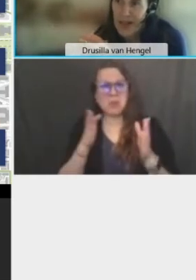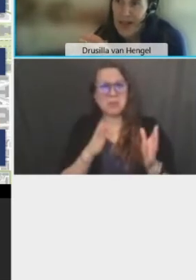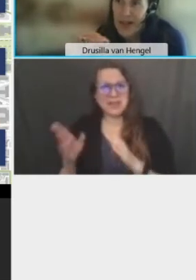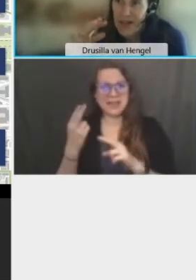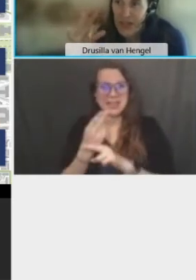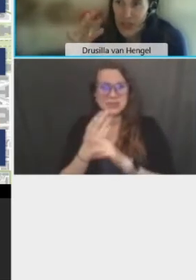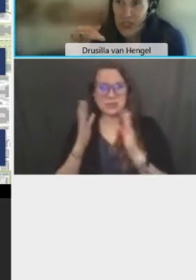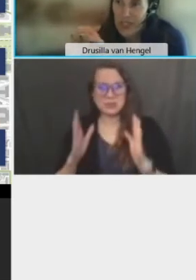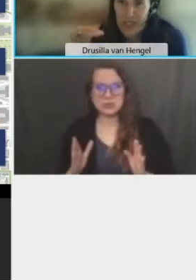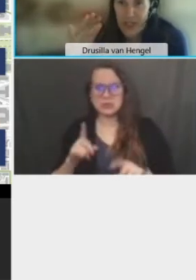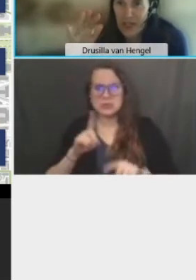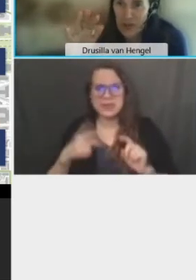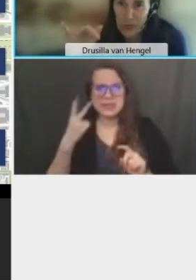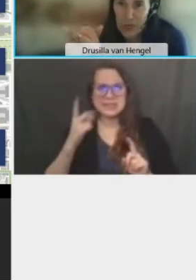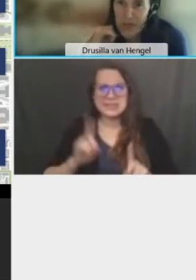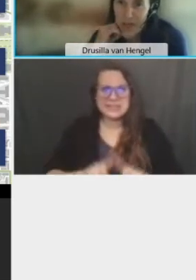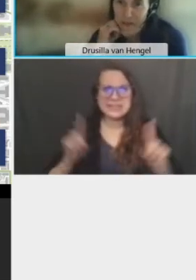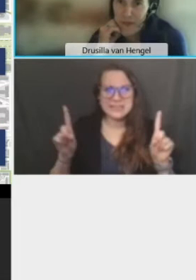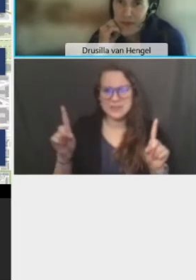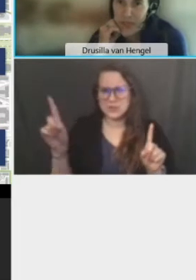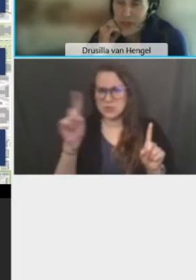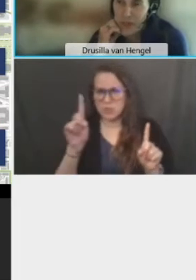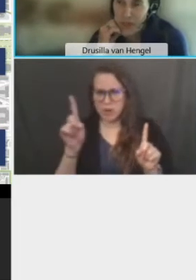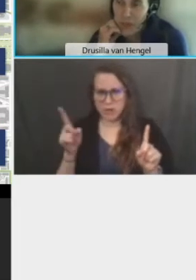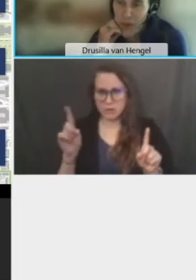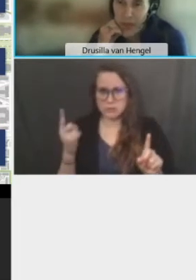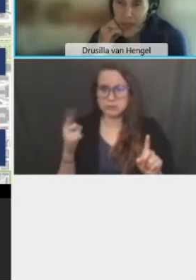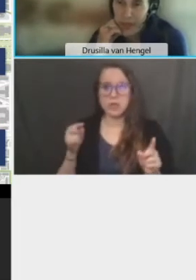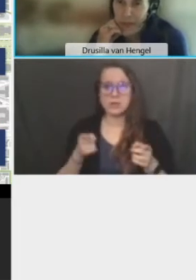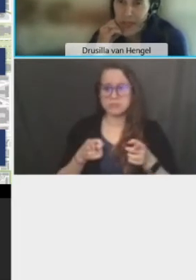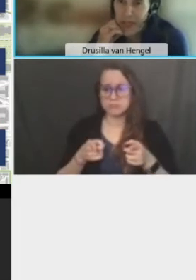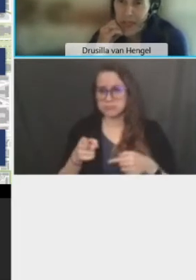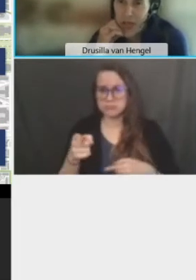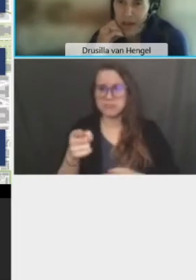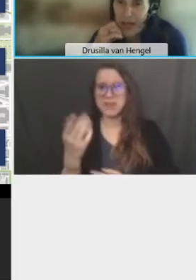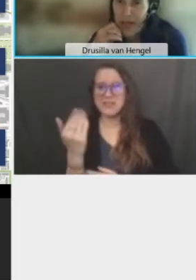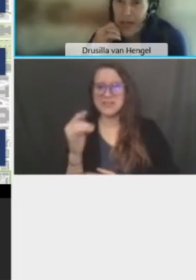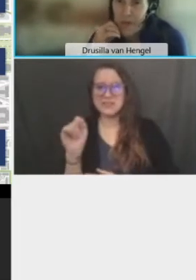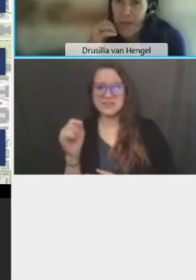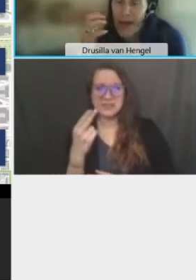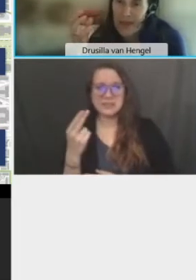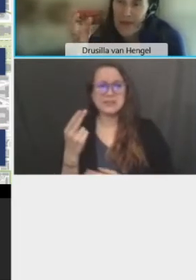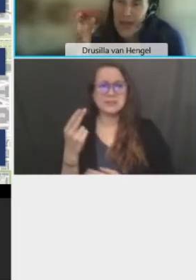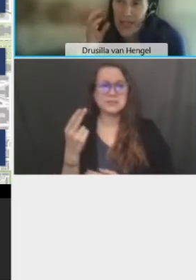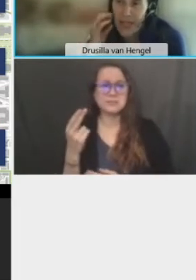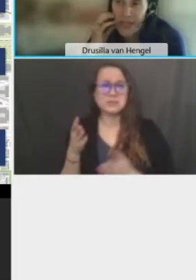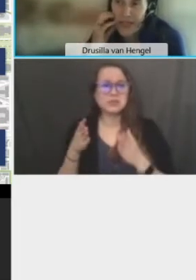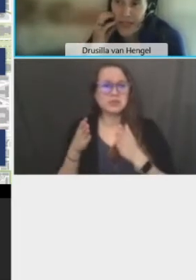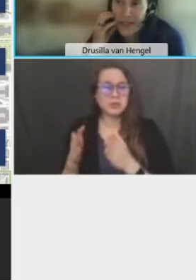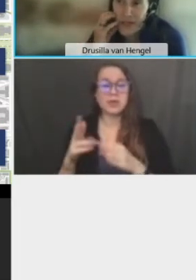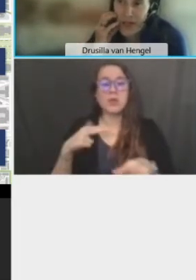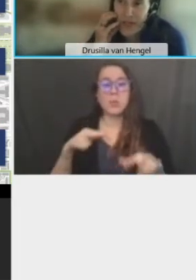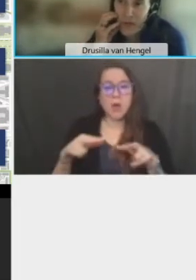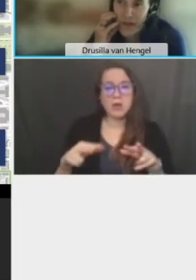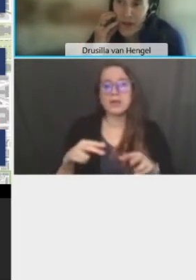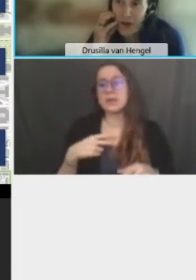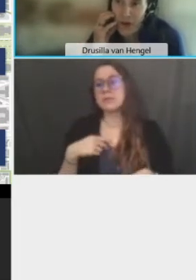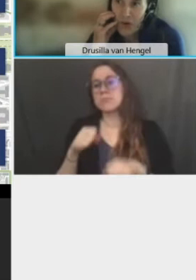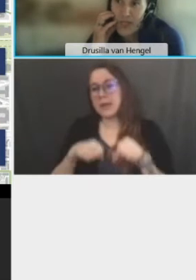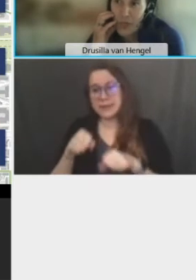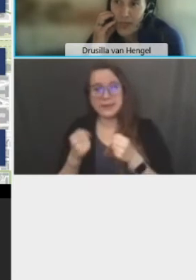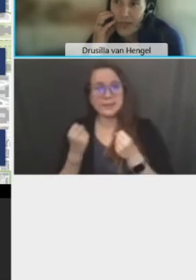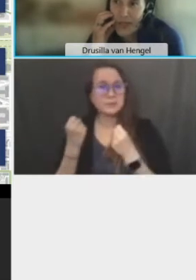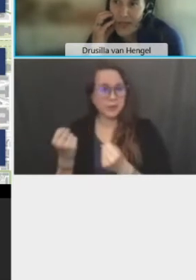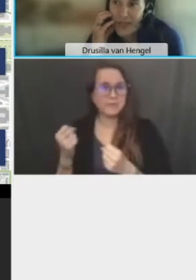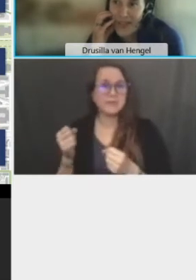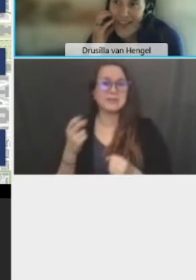between the jurisdictions as you move down 15th Street, walking and biking and driving. But the reality is that these rights-of-ways are